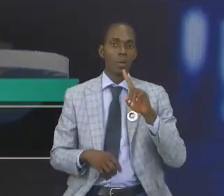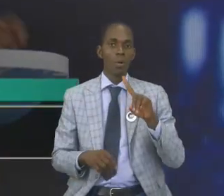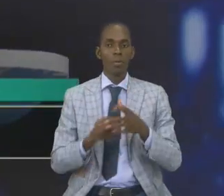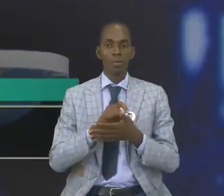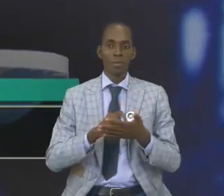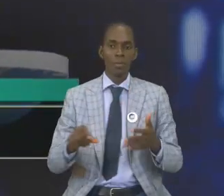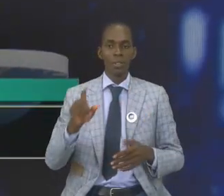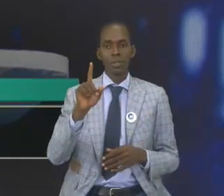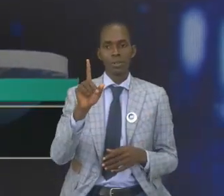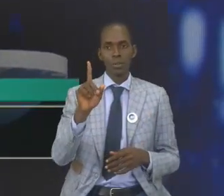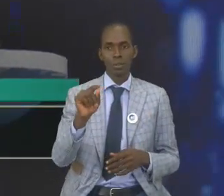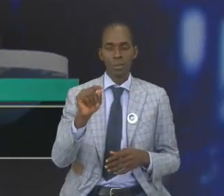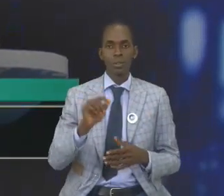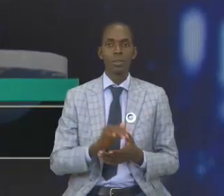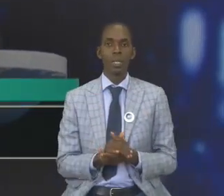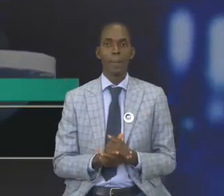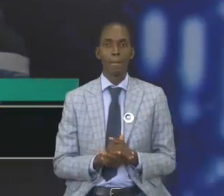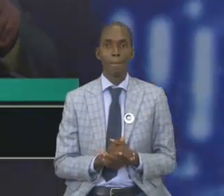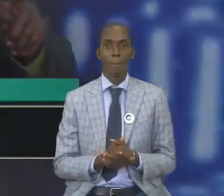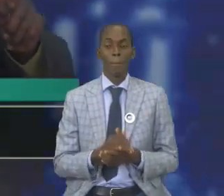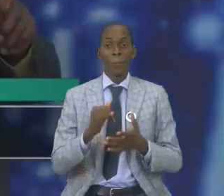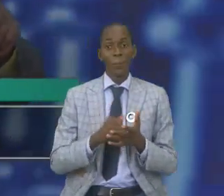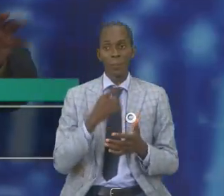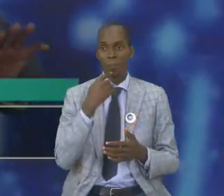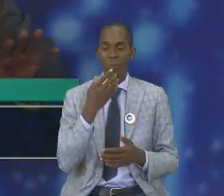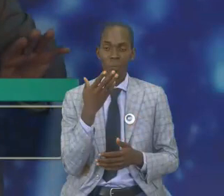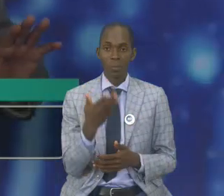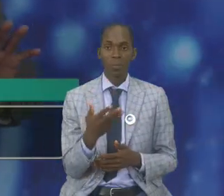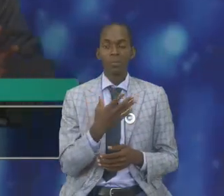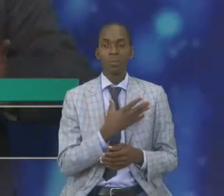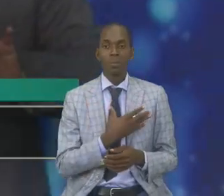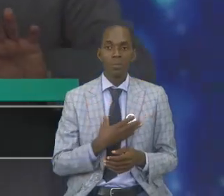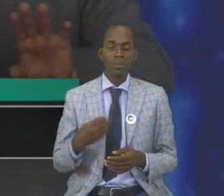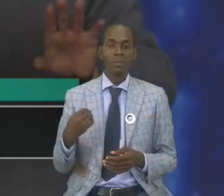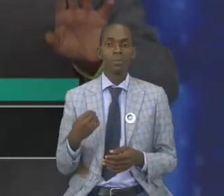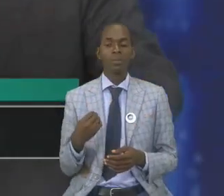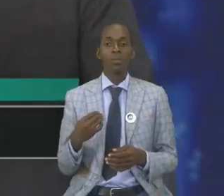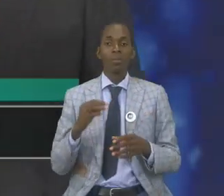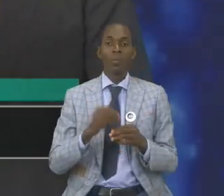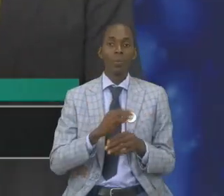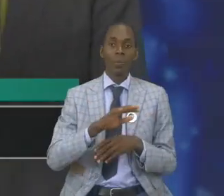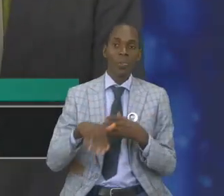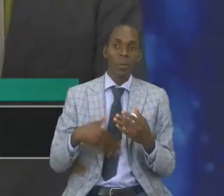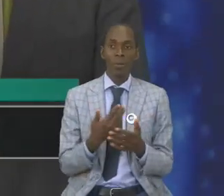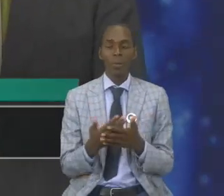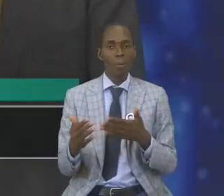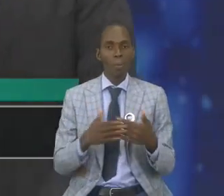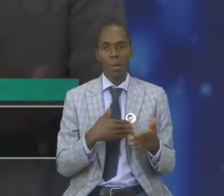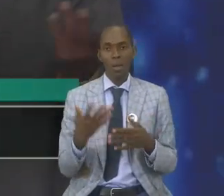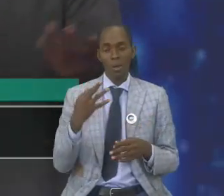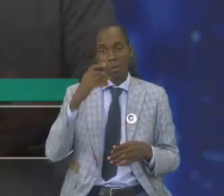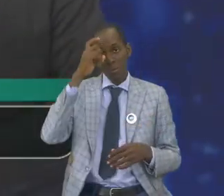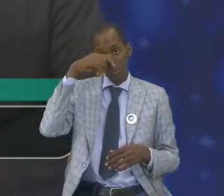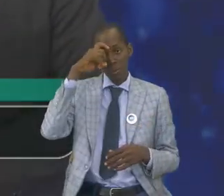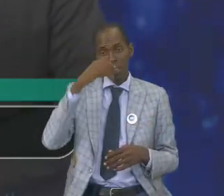We're looking at verse 20. It says, "And in all matters of wisdom